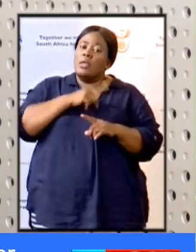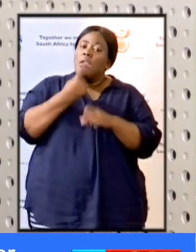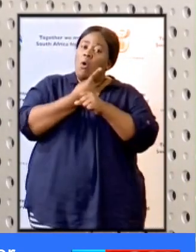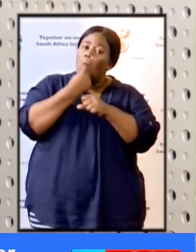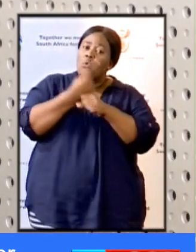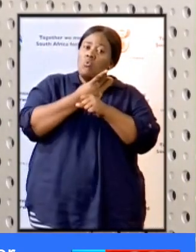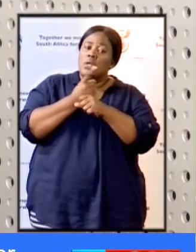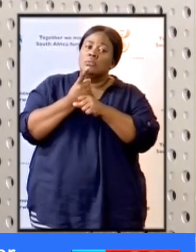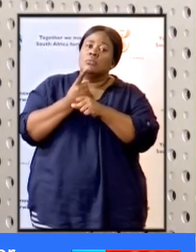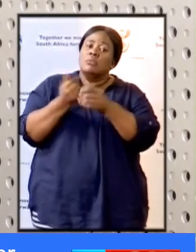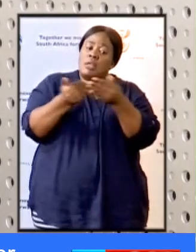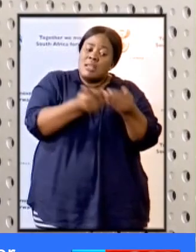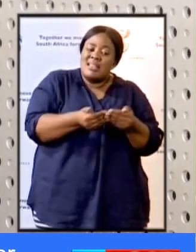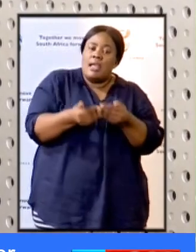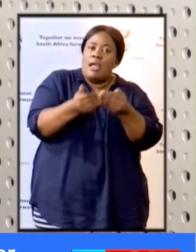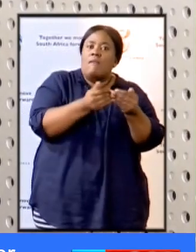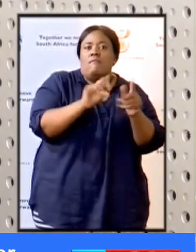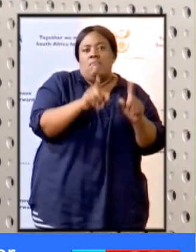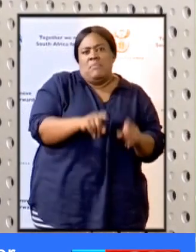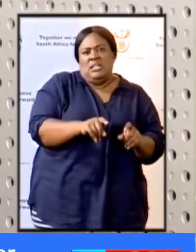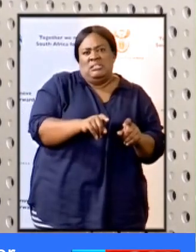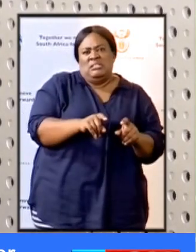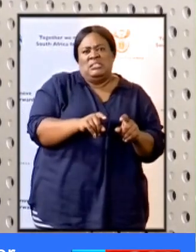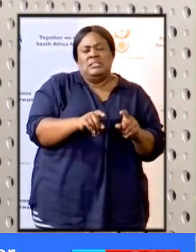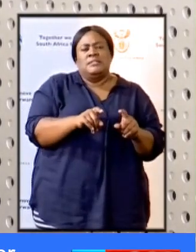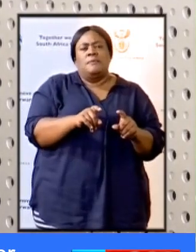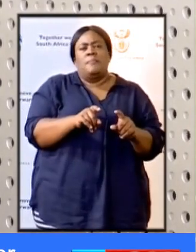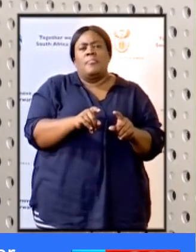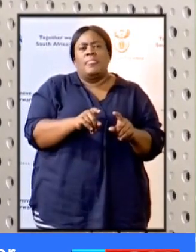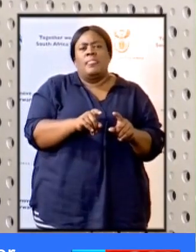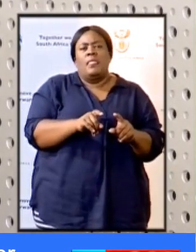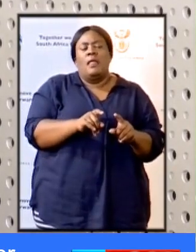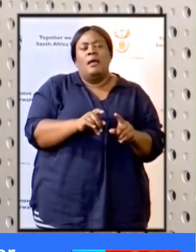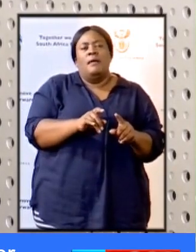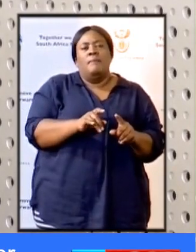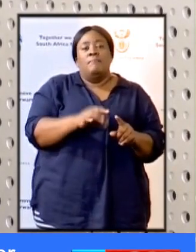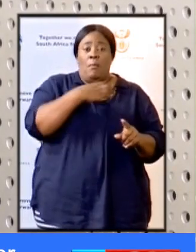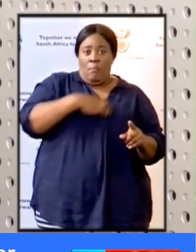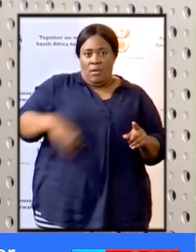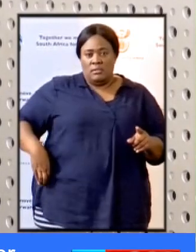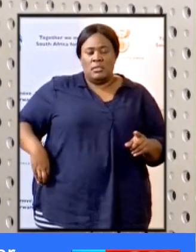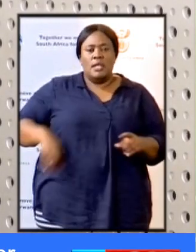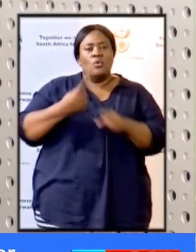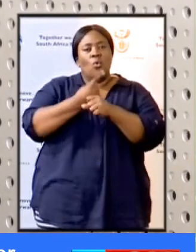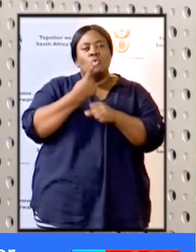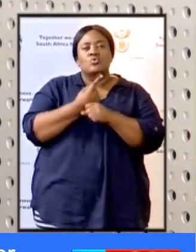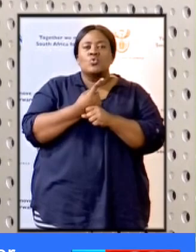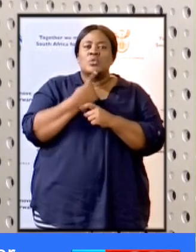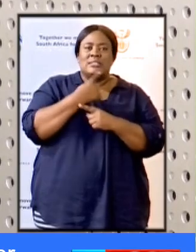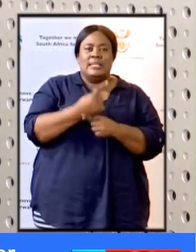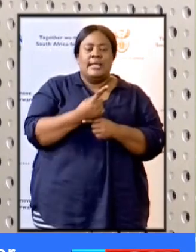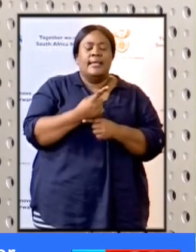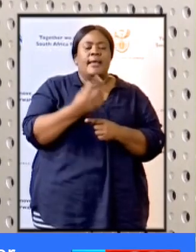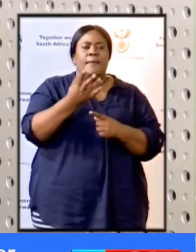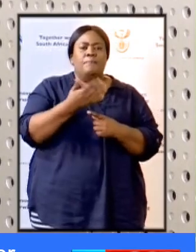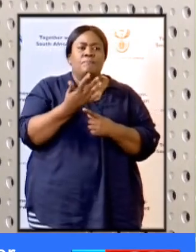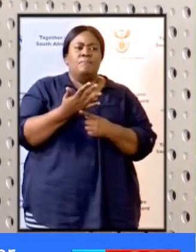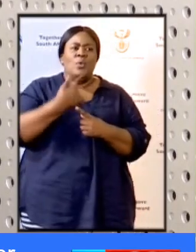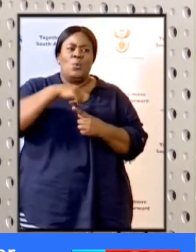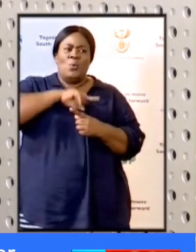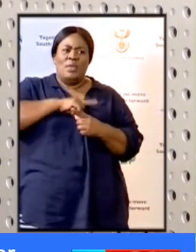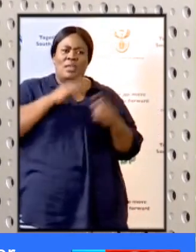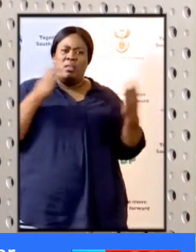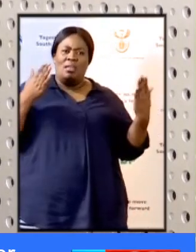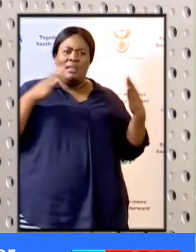the President insists on this. We mustn't lift the lockdown or the phases